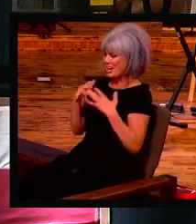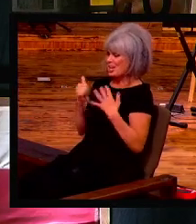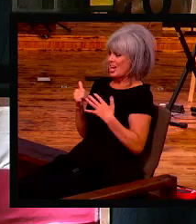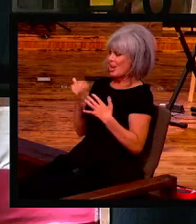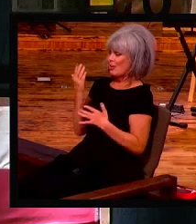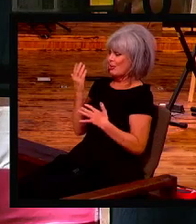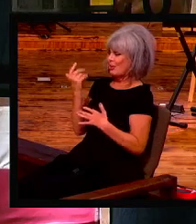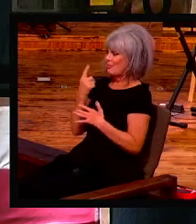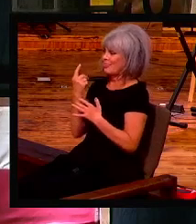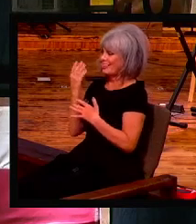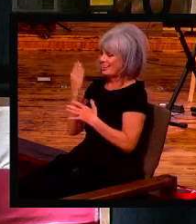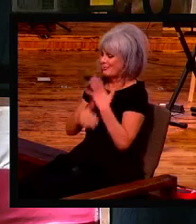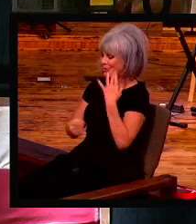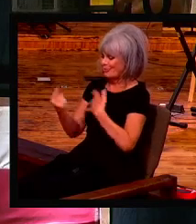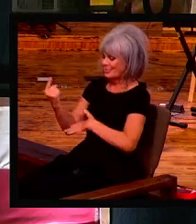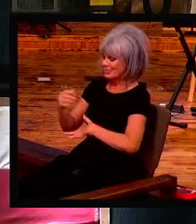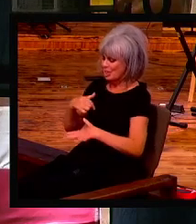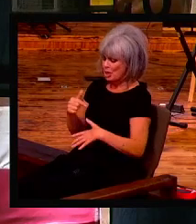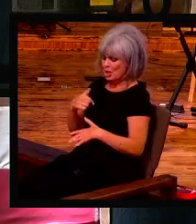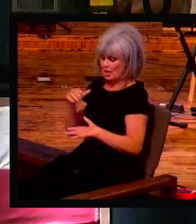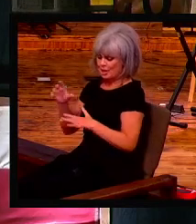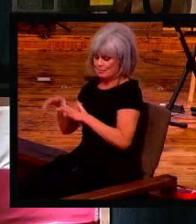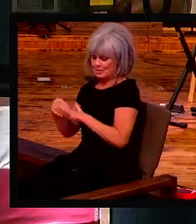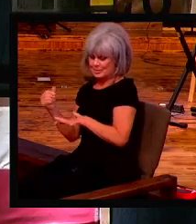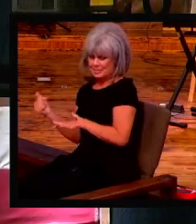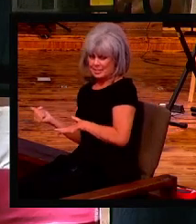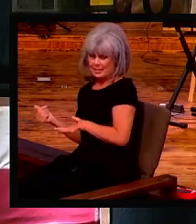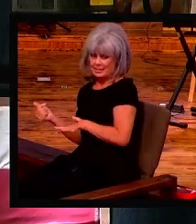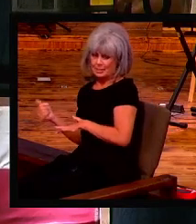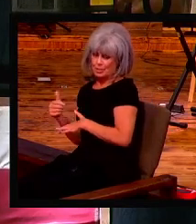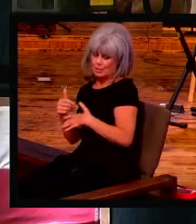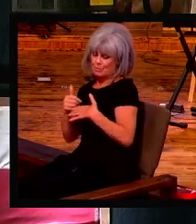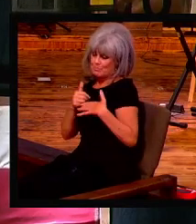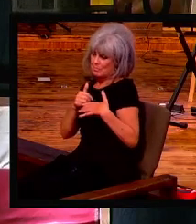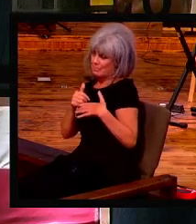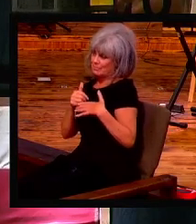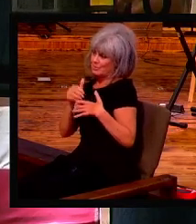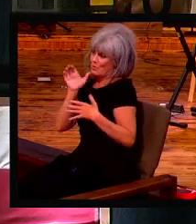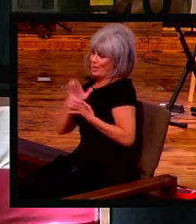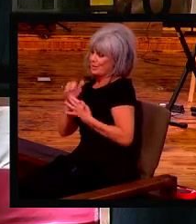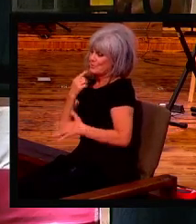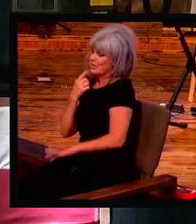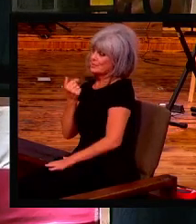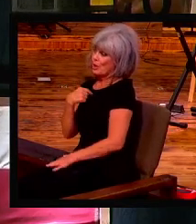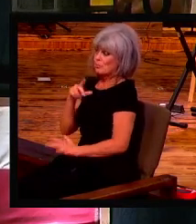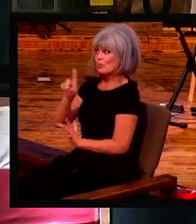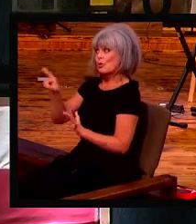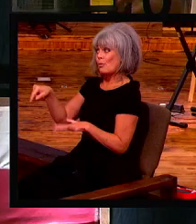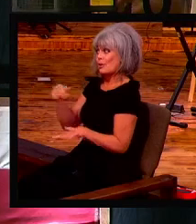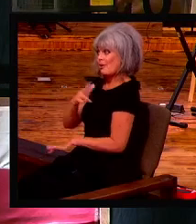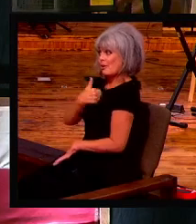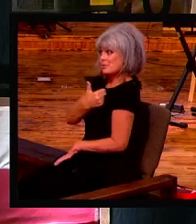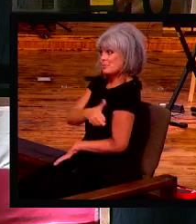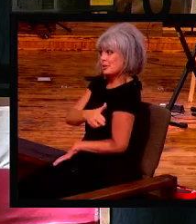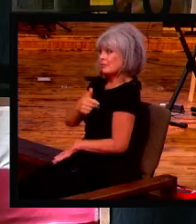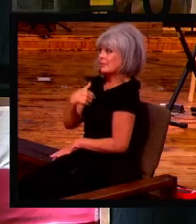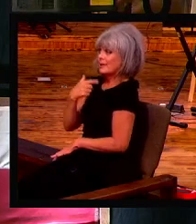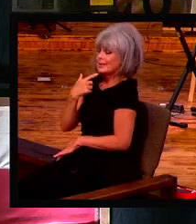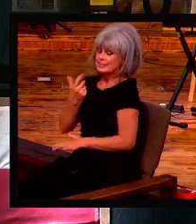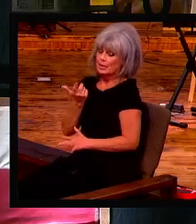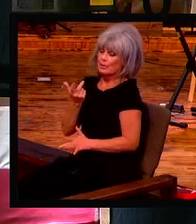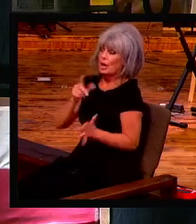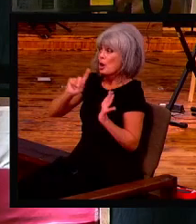like, oh, okay. And then I'm outside, and my wife's like, babe, I'm going to the hospital. I'm like, okay, I'm coming. Okay, I'm